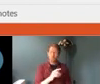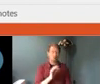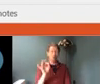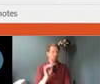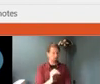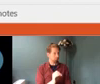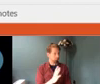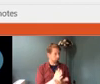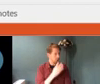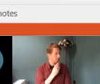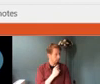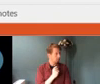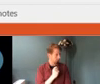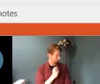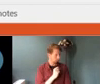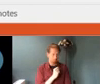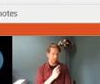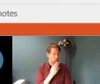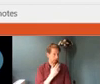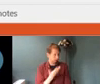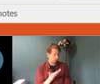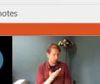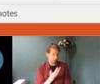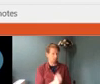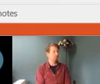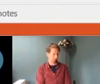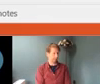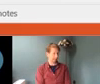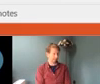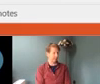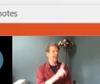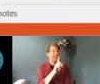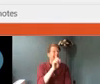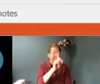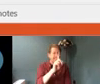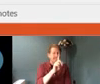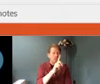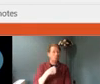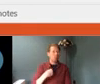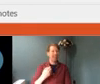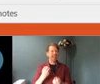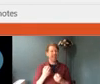the question, how useful, what are you doing? It is useful if we also